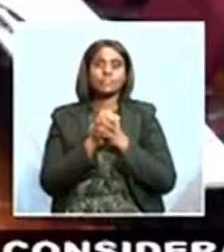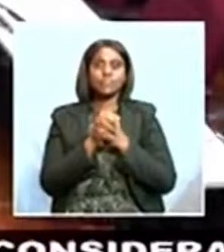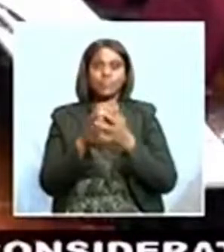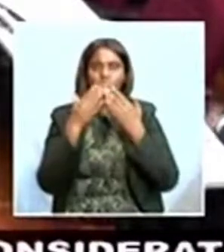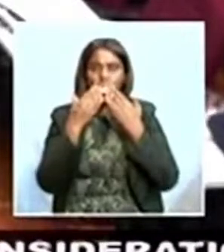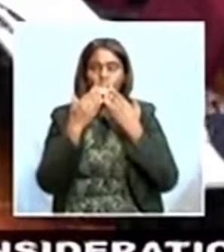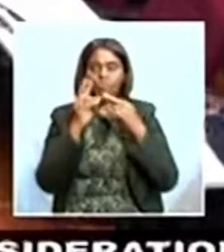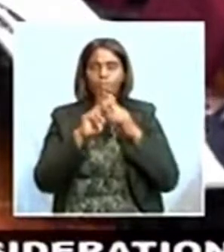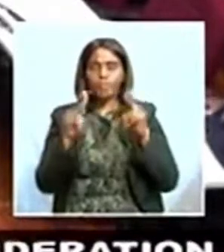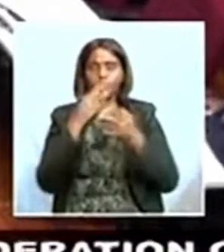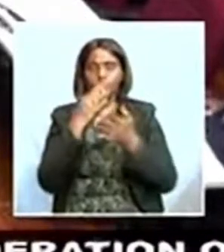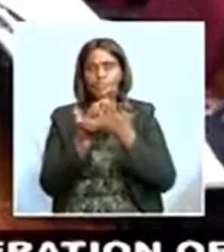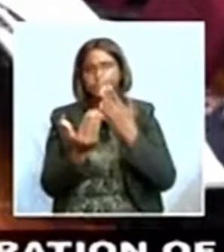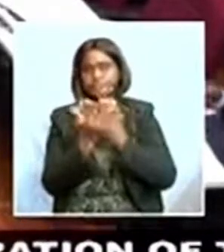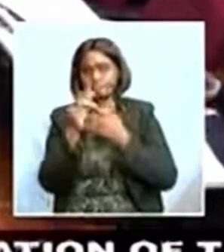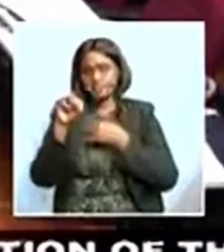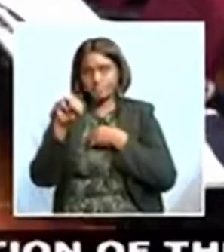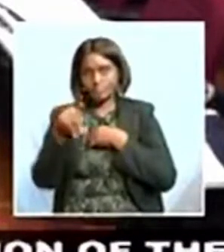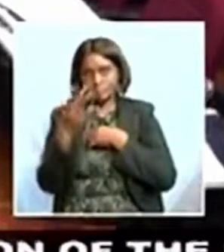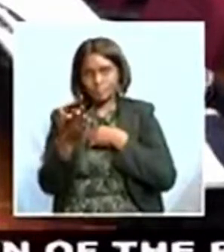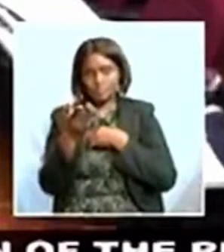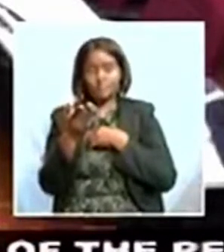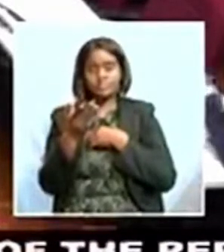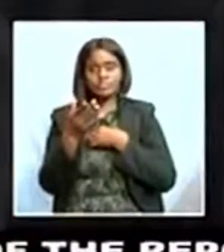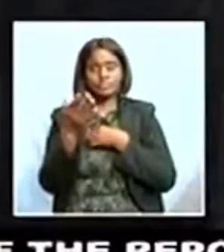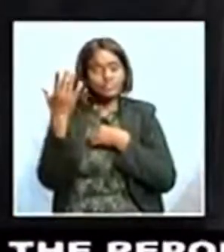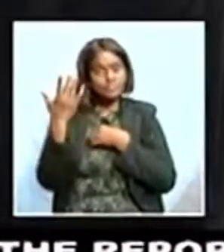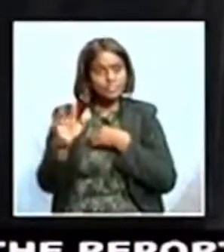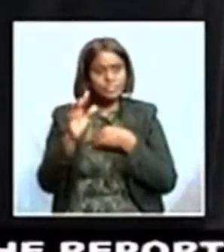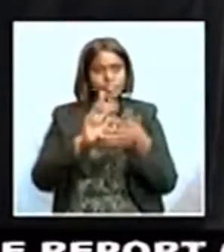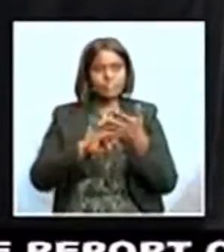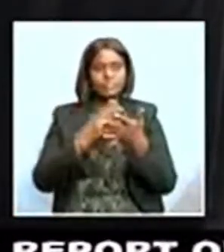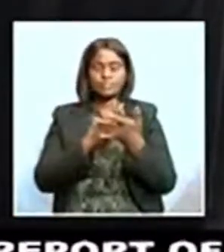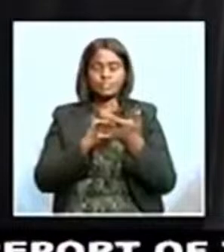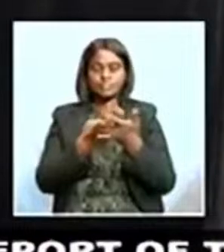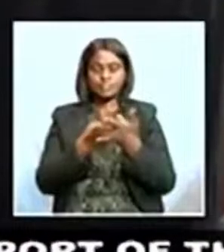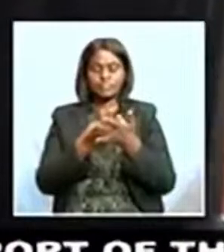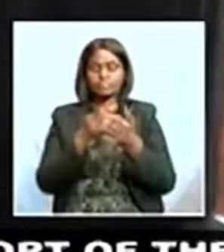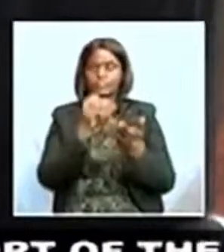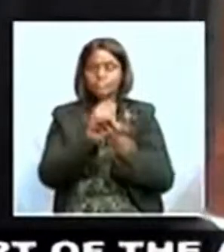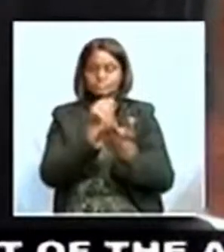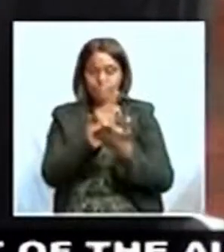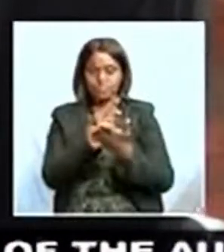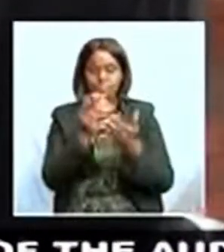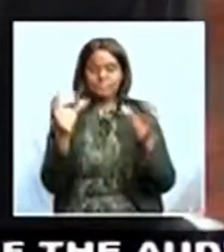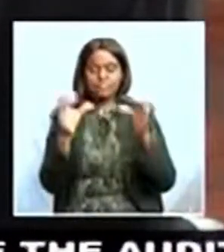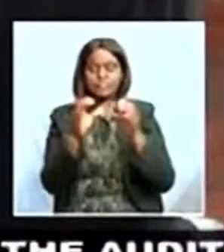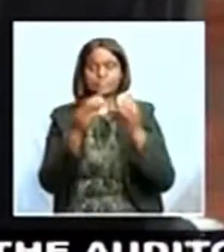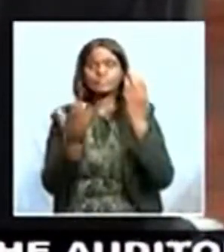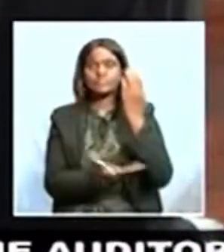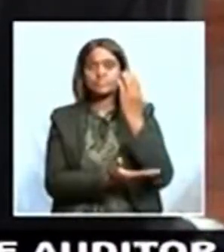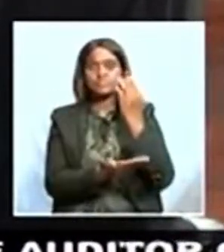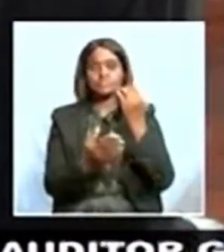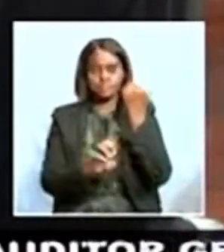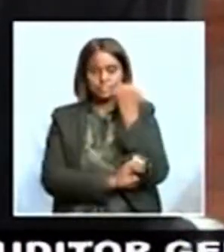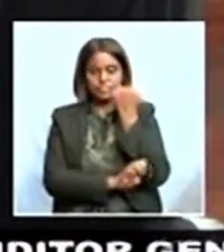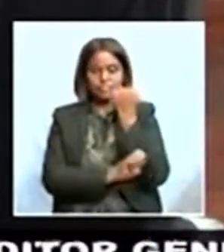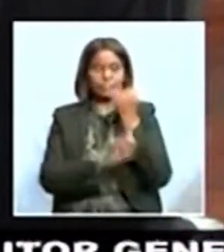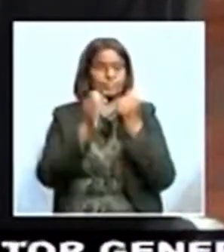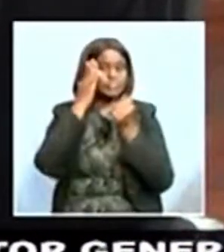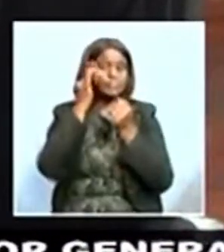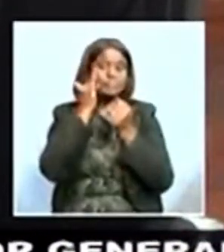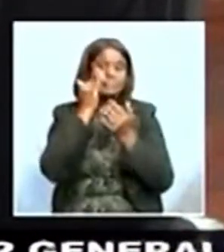Thank you, Chair, and good morning, honorable members of Parliament and our permanent witnesses. Serenje Town Council, you're welcome. Emmanuel Walia from the